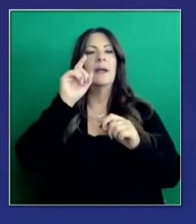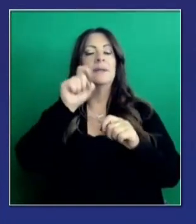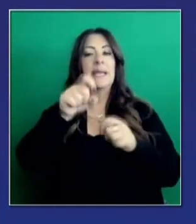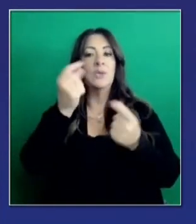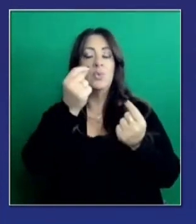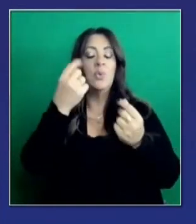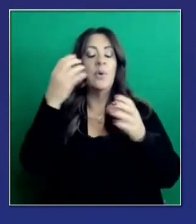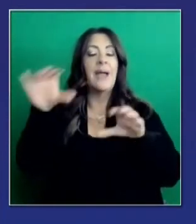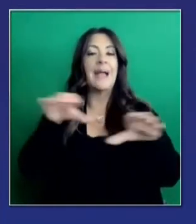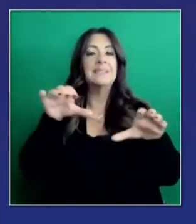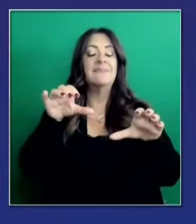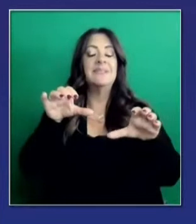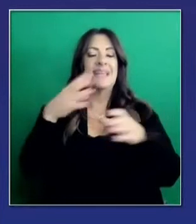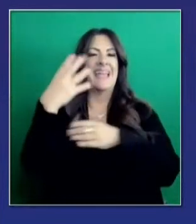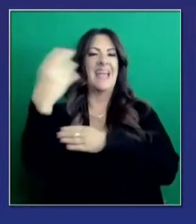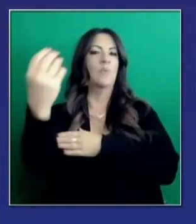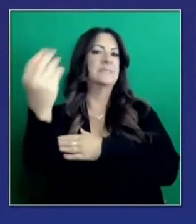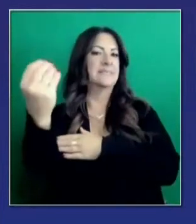go to that